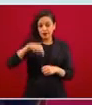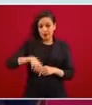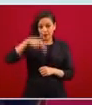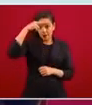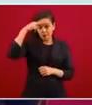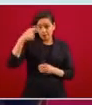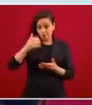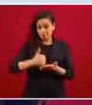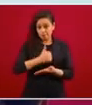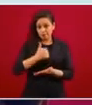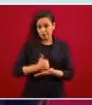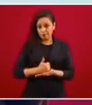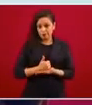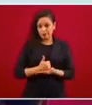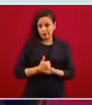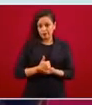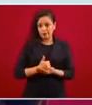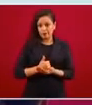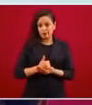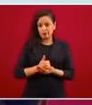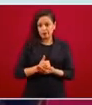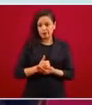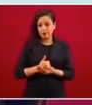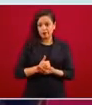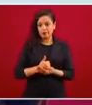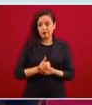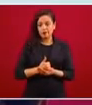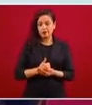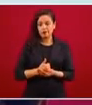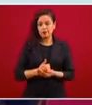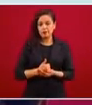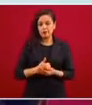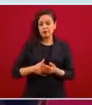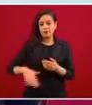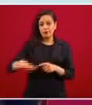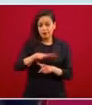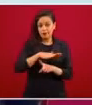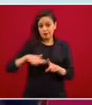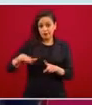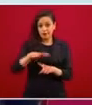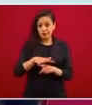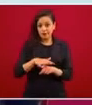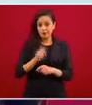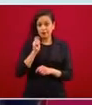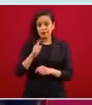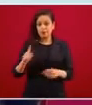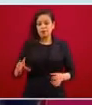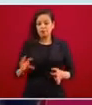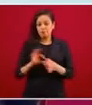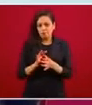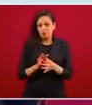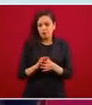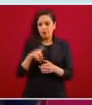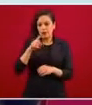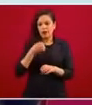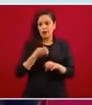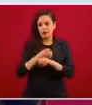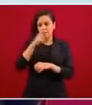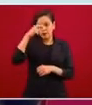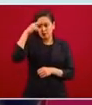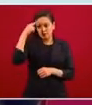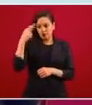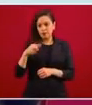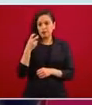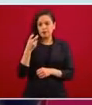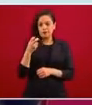y la zona Um, the only conurbada states, del Valle de the México, only lo que pertenece state that is administrativamente on al the Estado de México, es on esta the zona, red